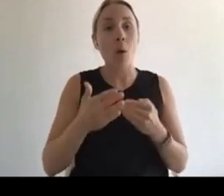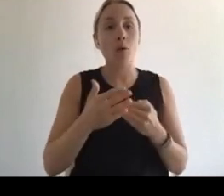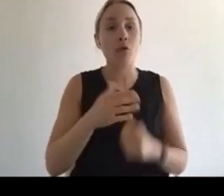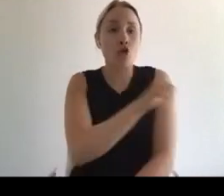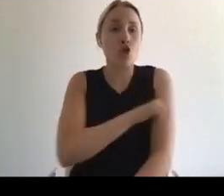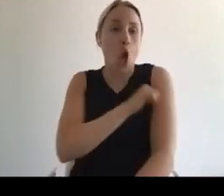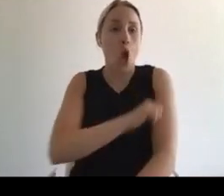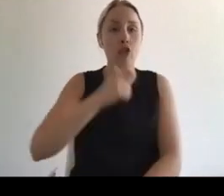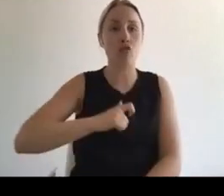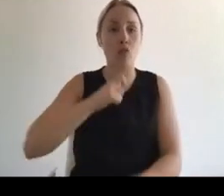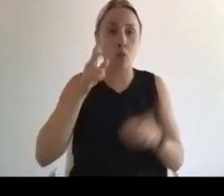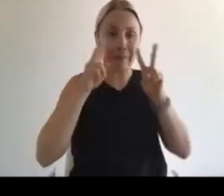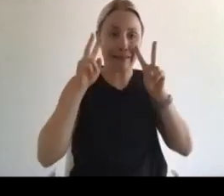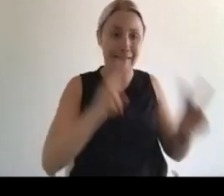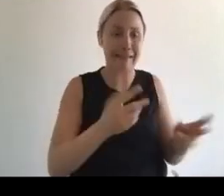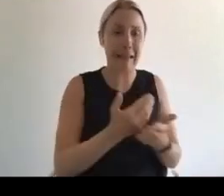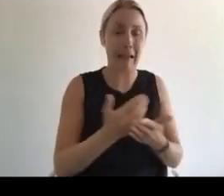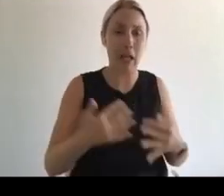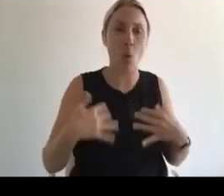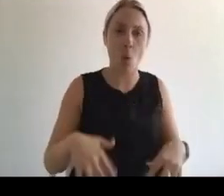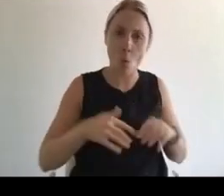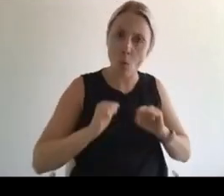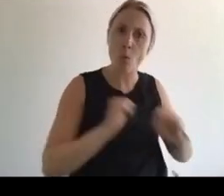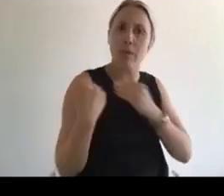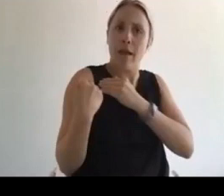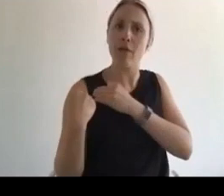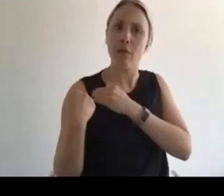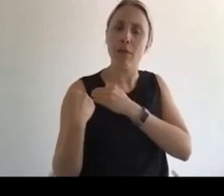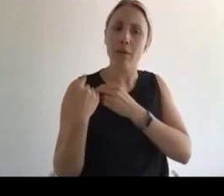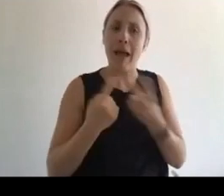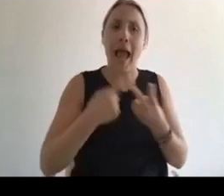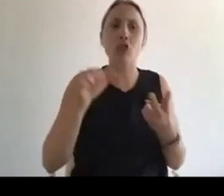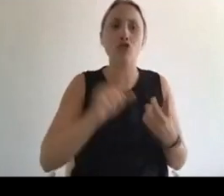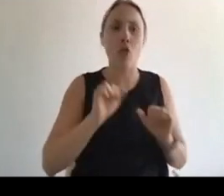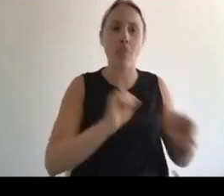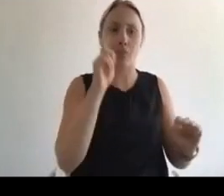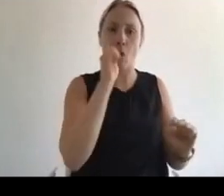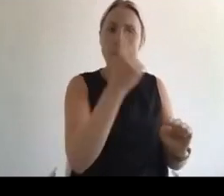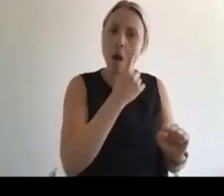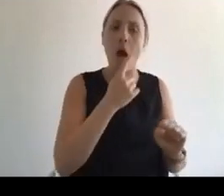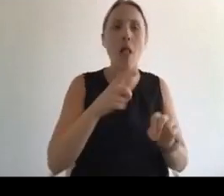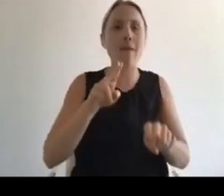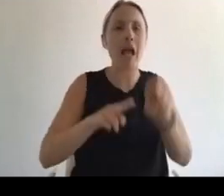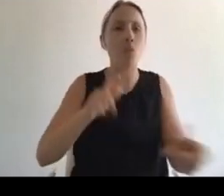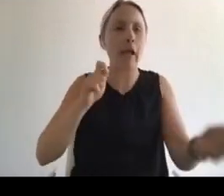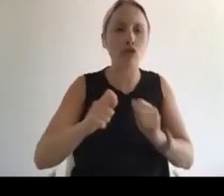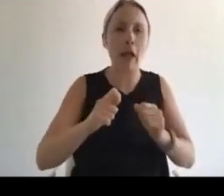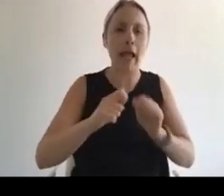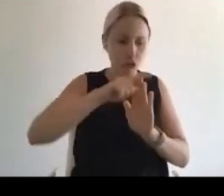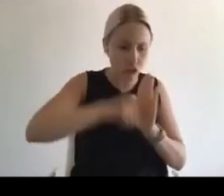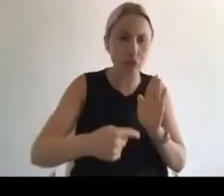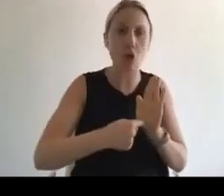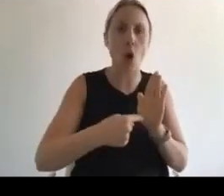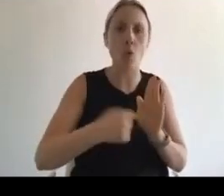a re-evaluation of the nursing profile, the nursing profession, and the rewards that